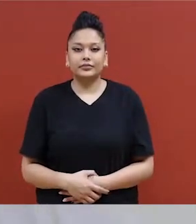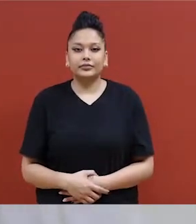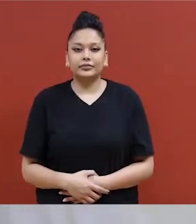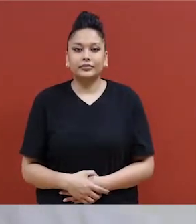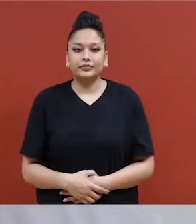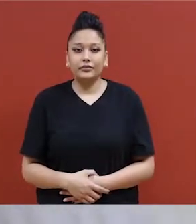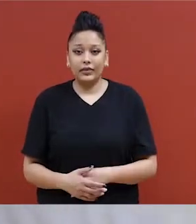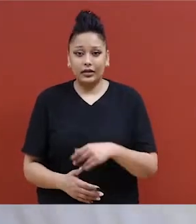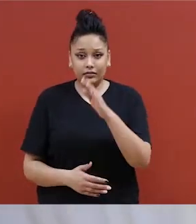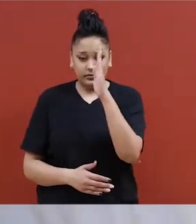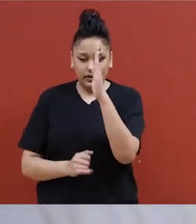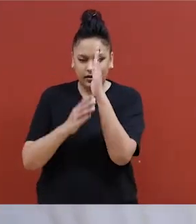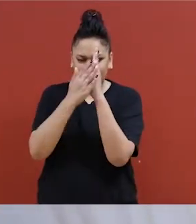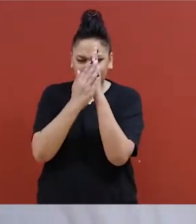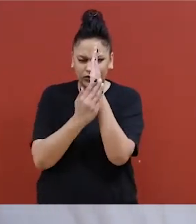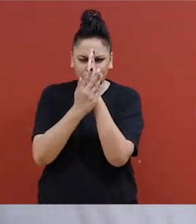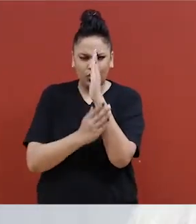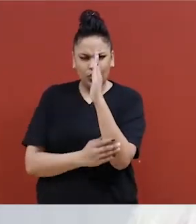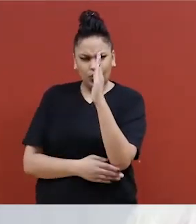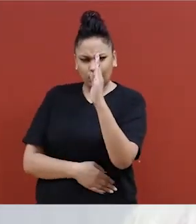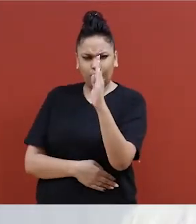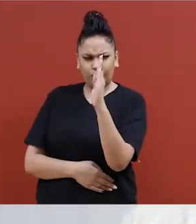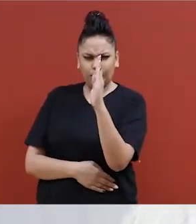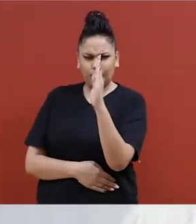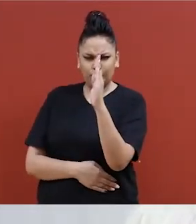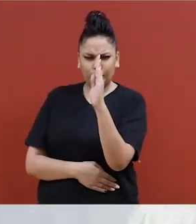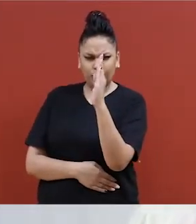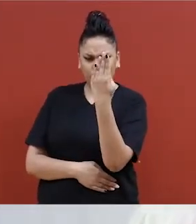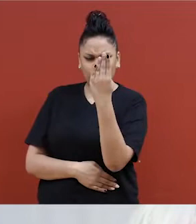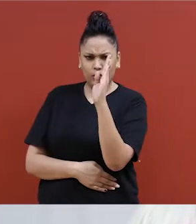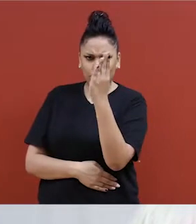been sewn together. Think if